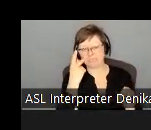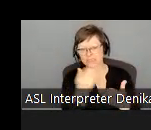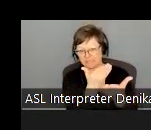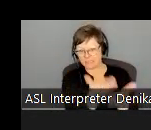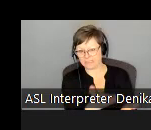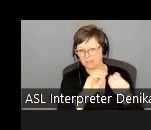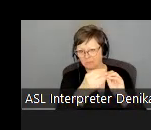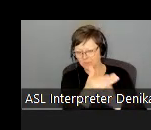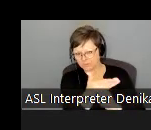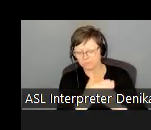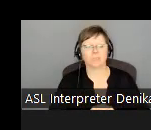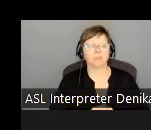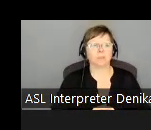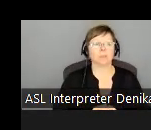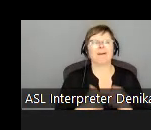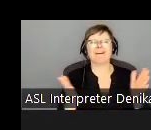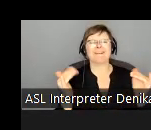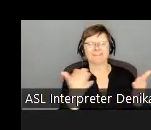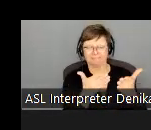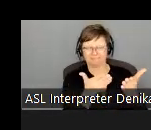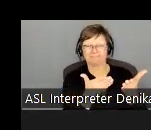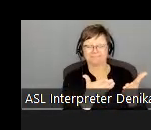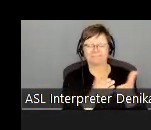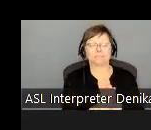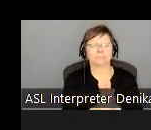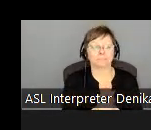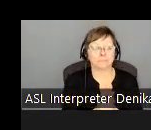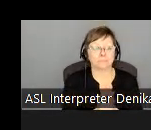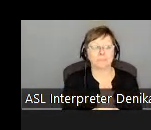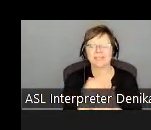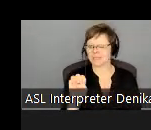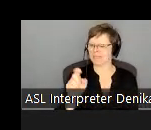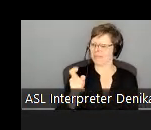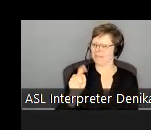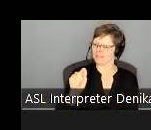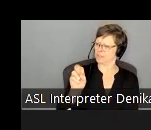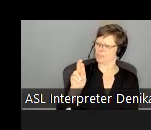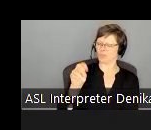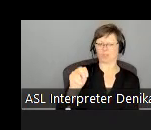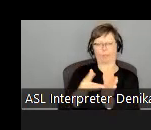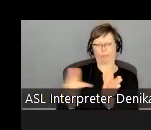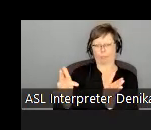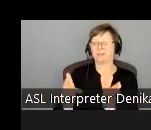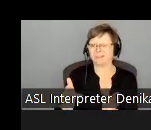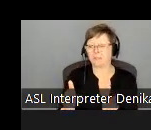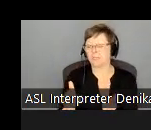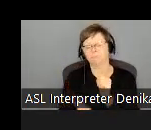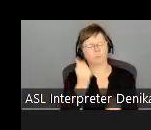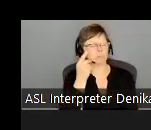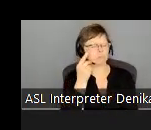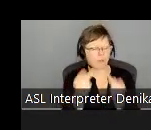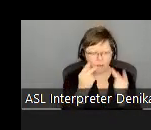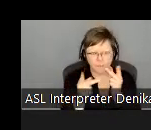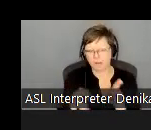John, I'll get you to go to the next slide. All right, so with these extortion frauds, it's the most common type of fraud where